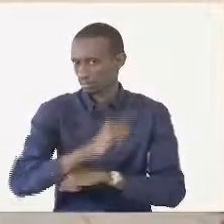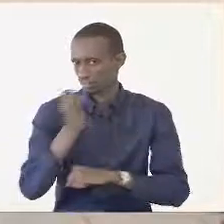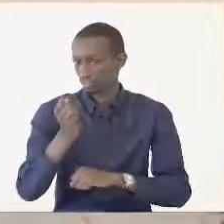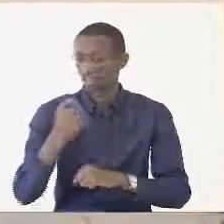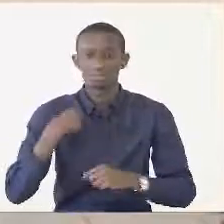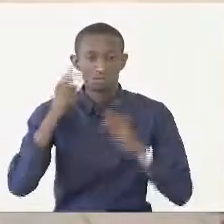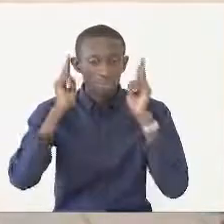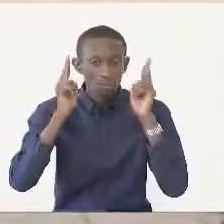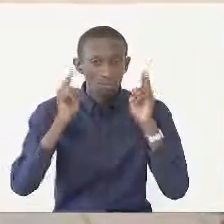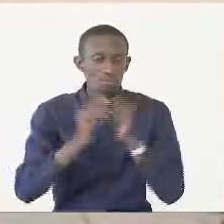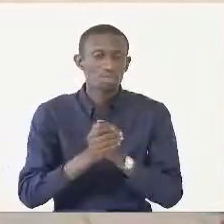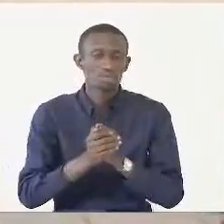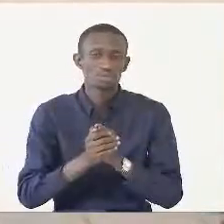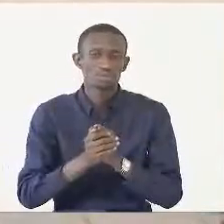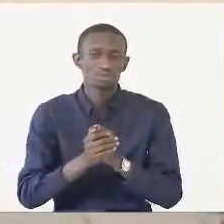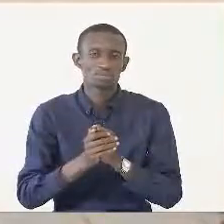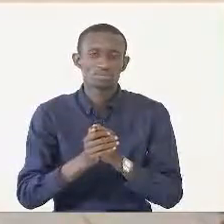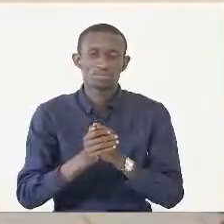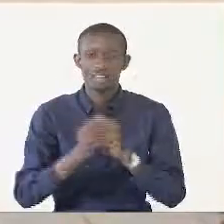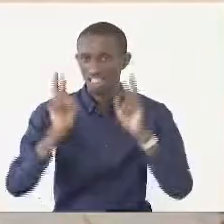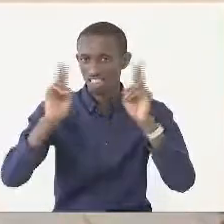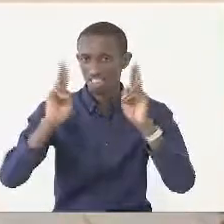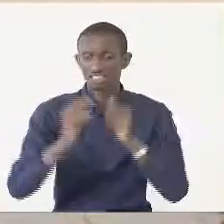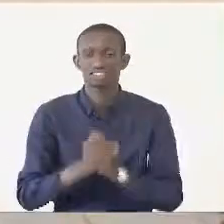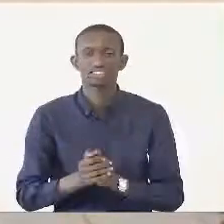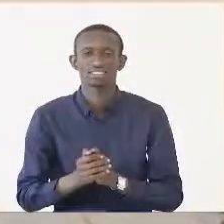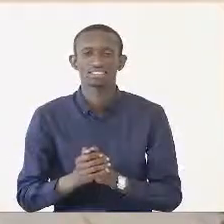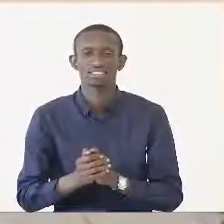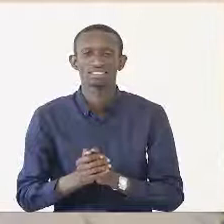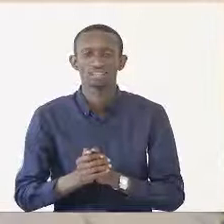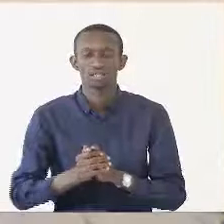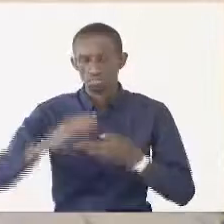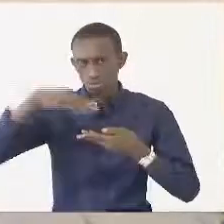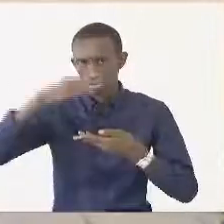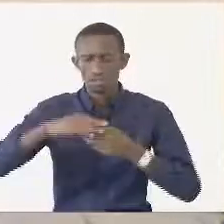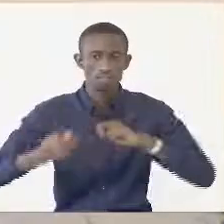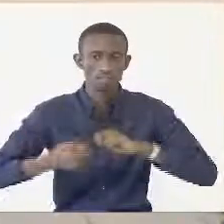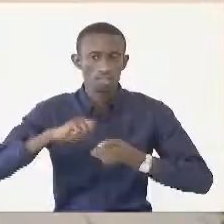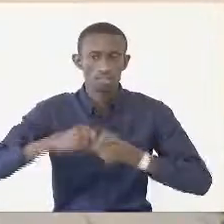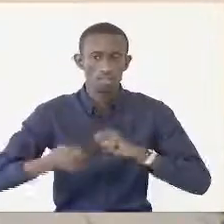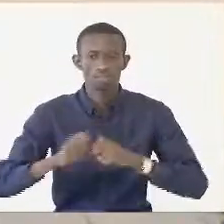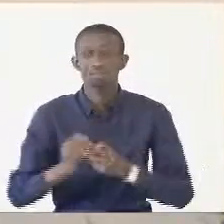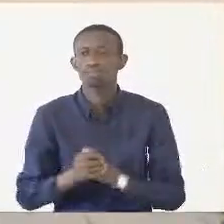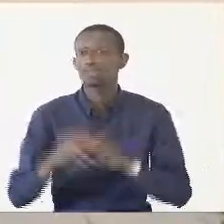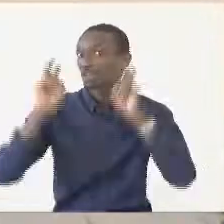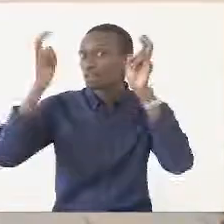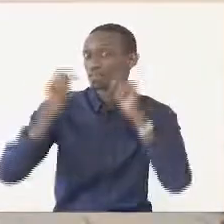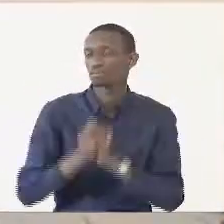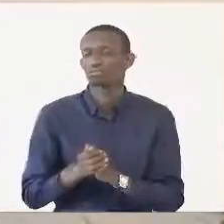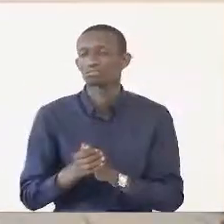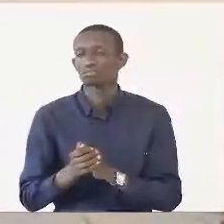to study physics with me and to continue Unit 4 that we are